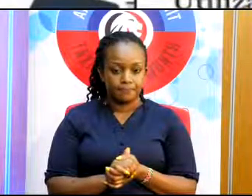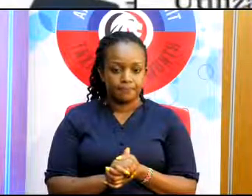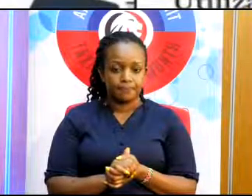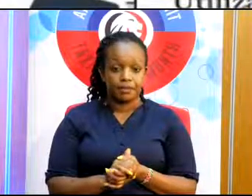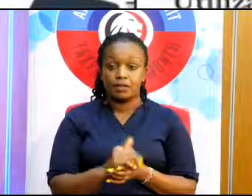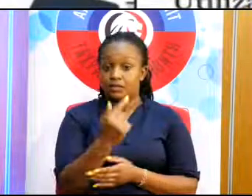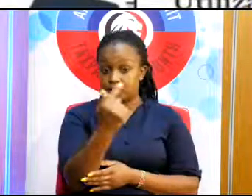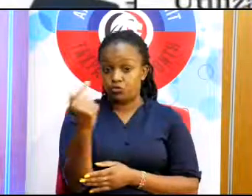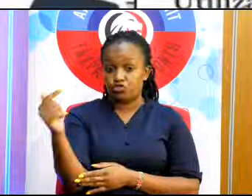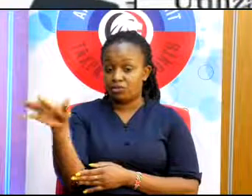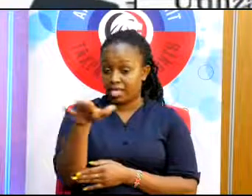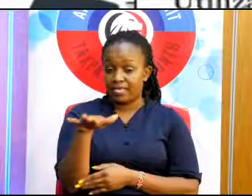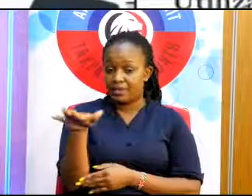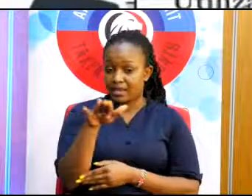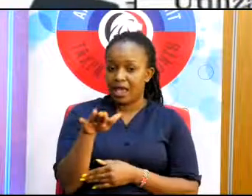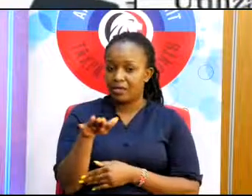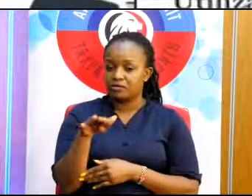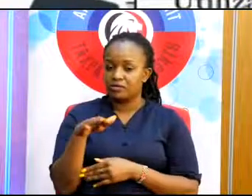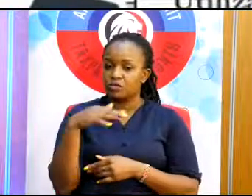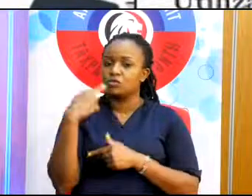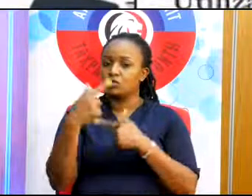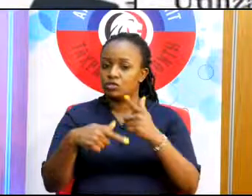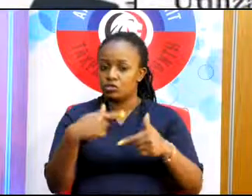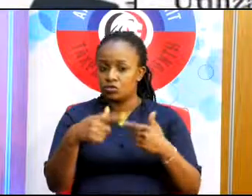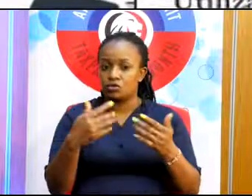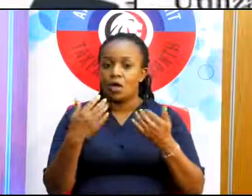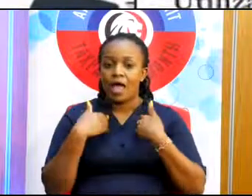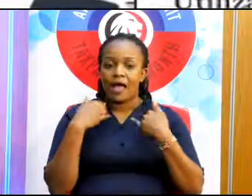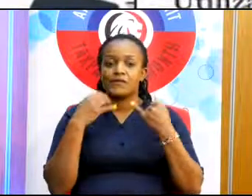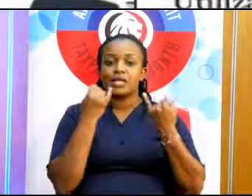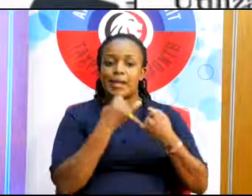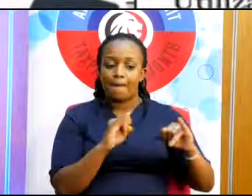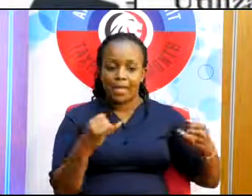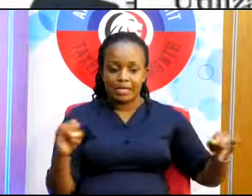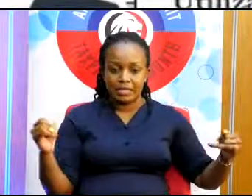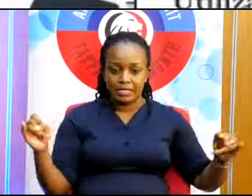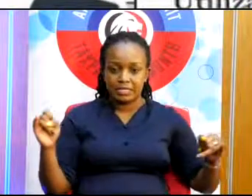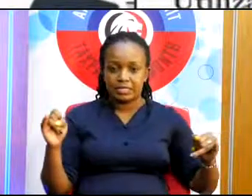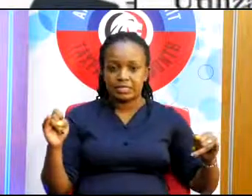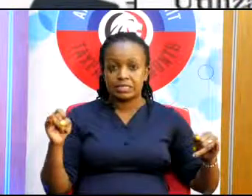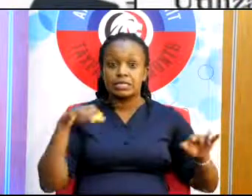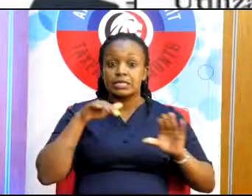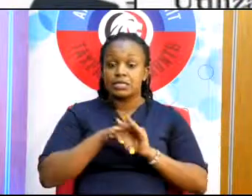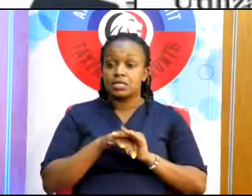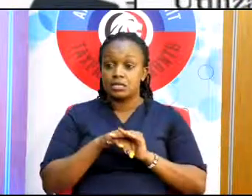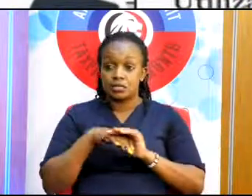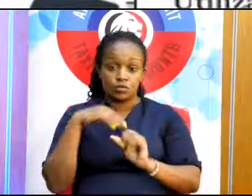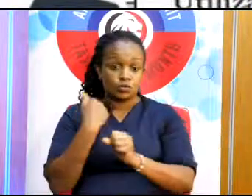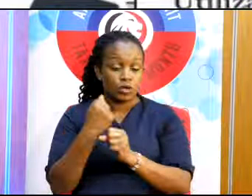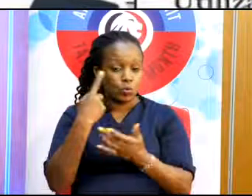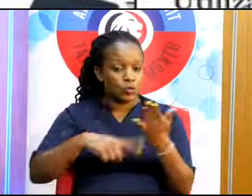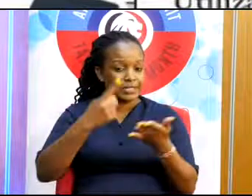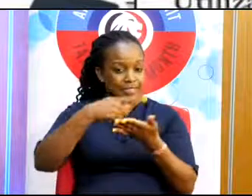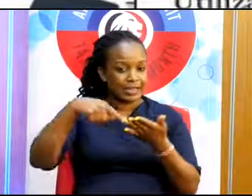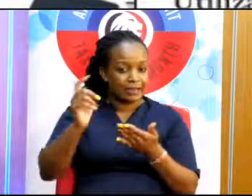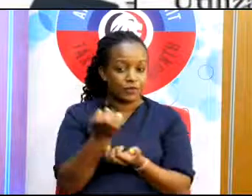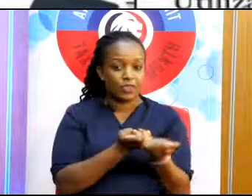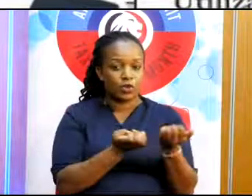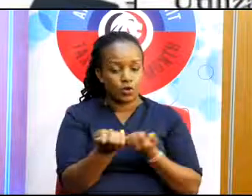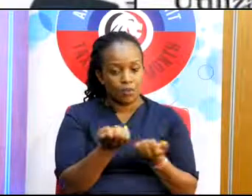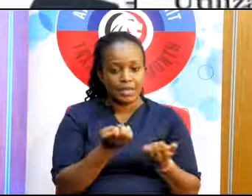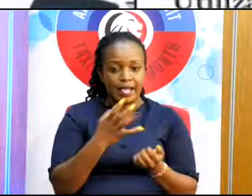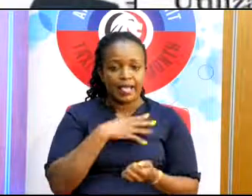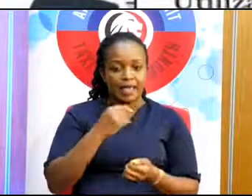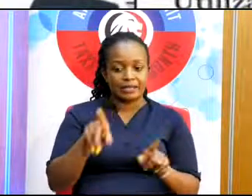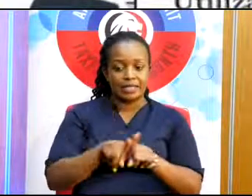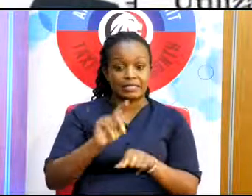every jurisdiction maintains some level of independence in terms of doing what they believe is right for the economy. And Kenya, as Kenya, we